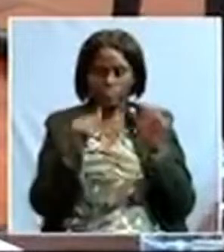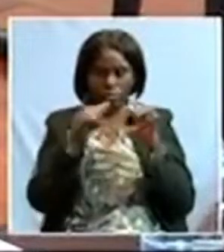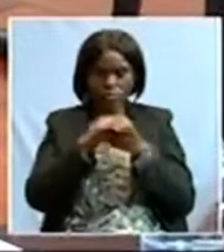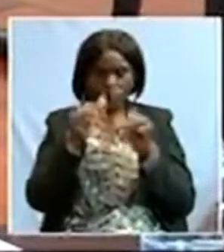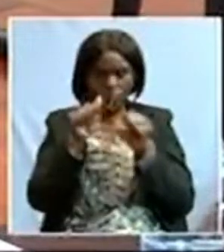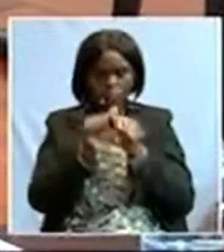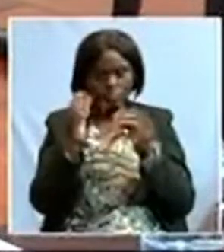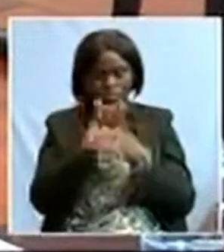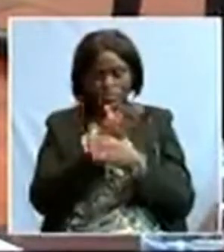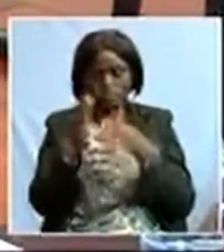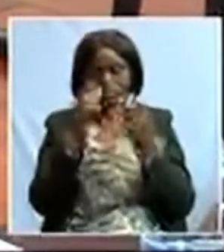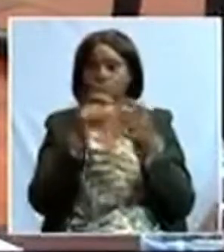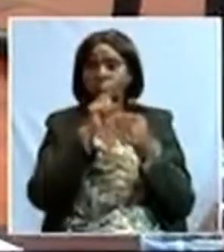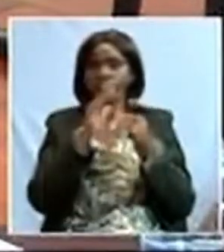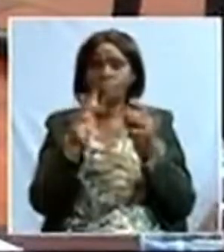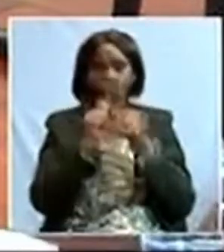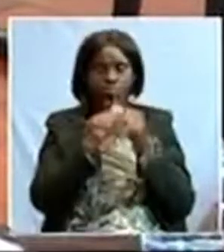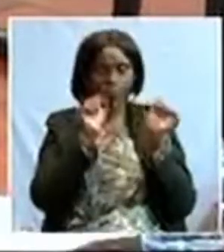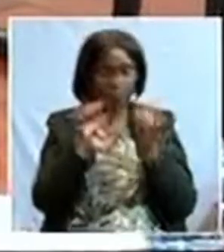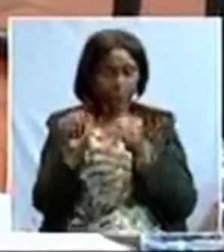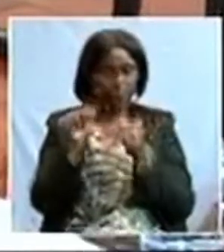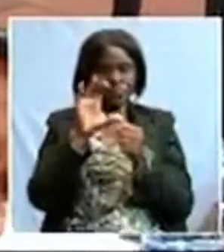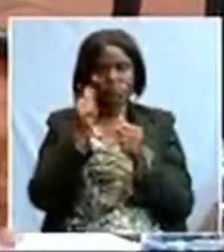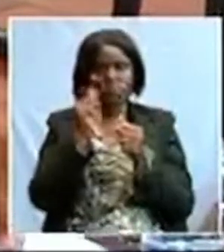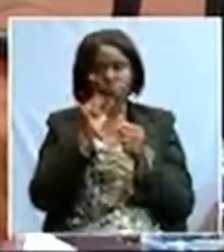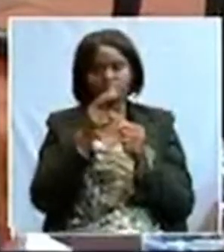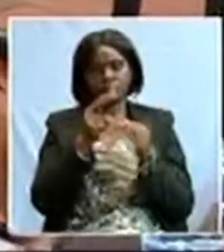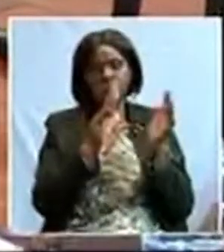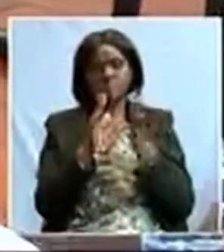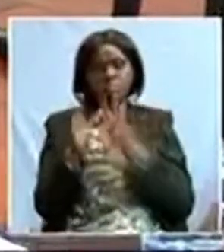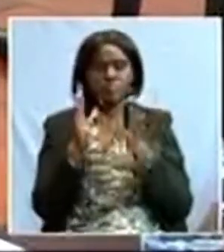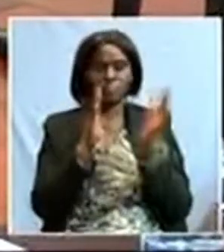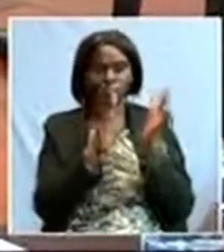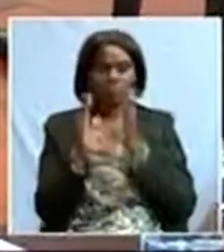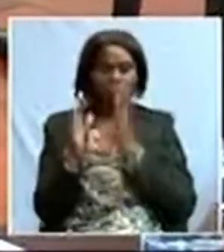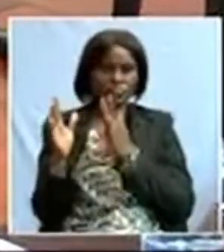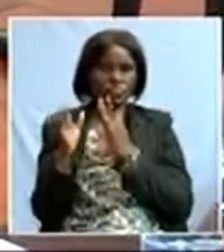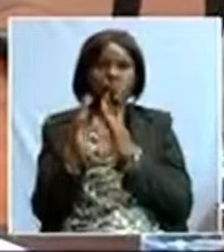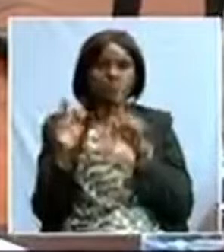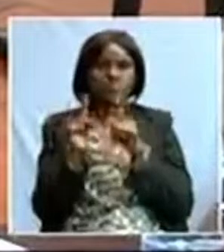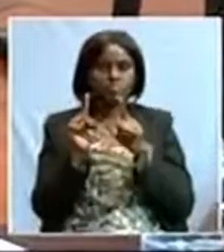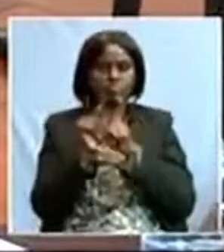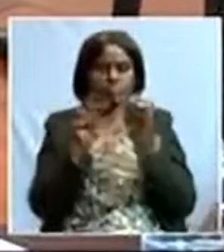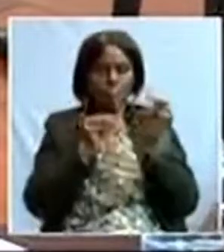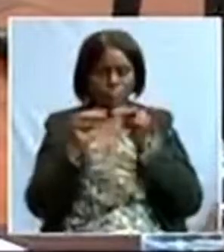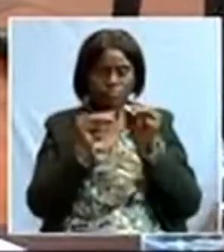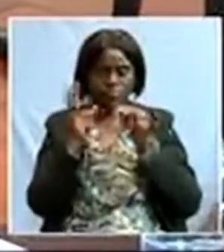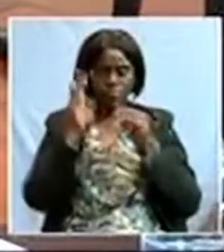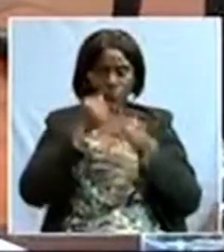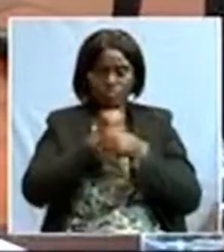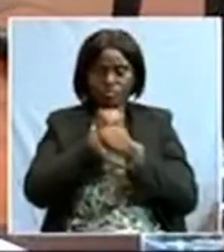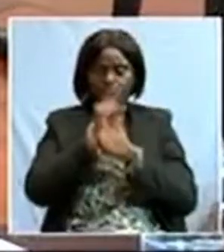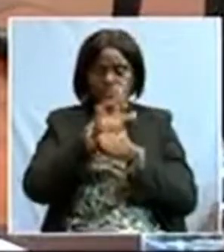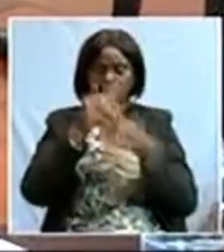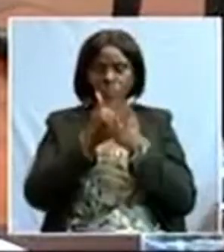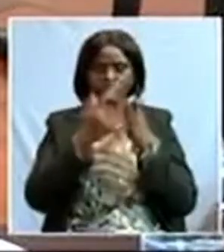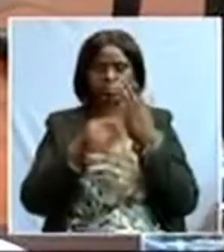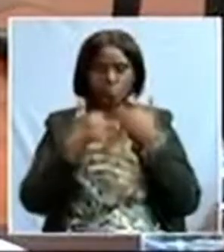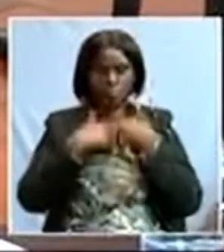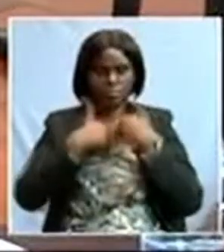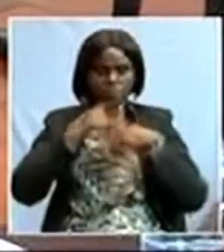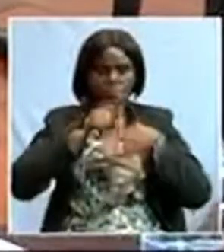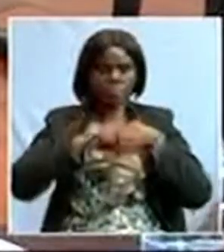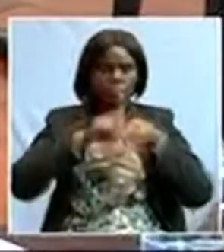business owners on possibility of cash plans. Remedial measures. Management to ensure that it conducts